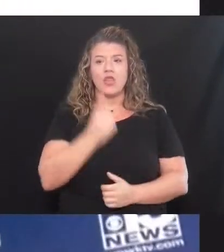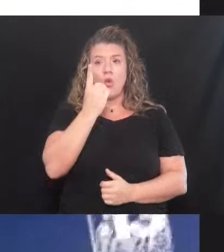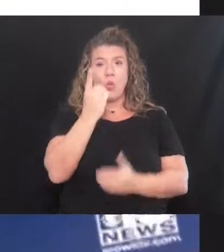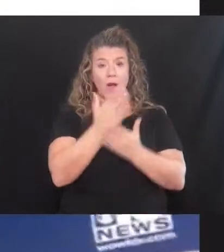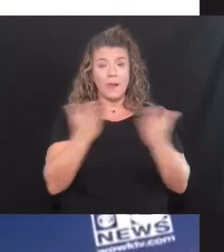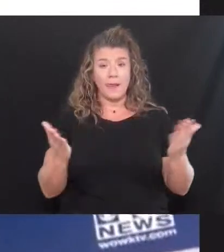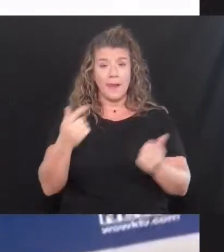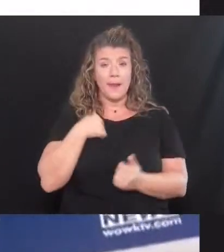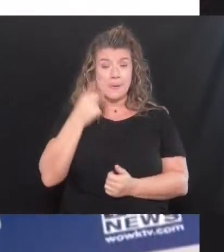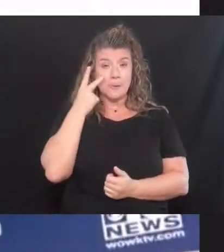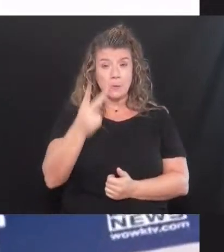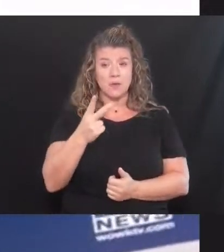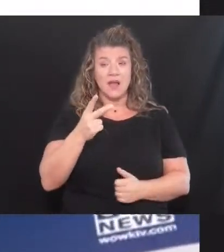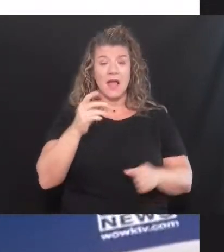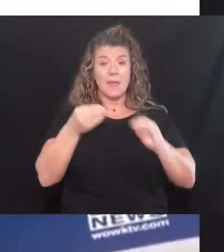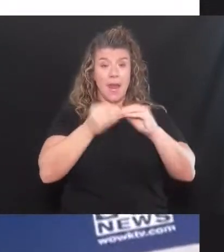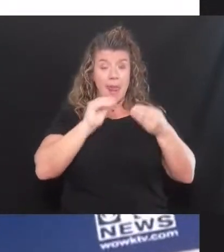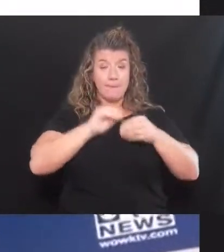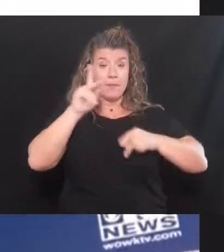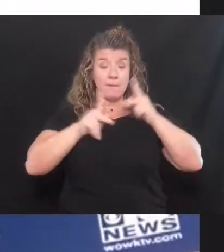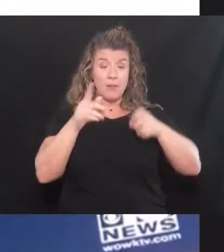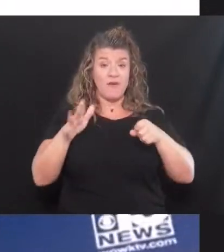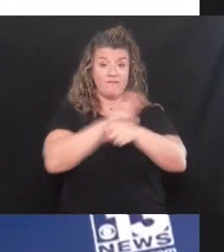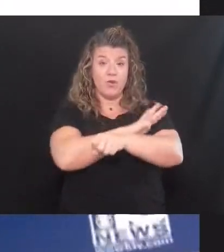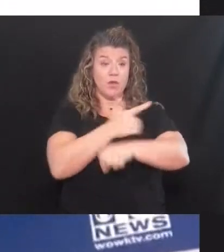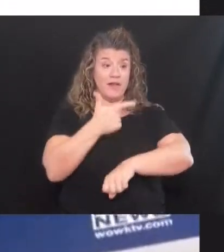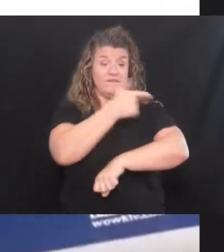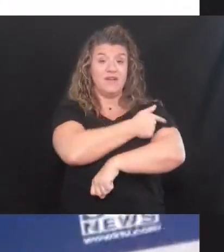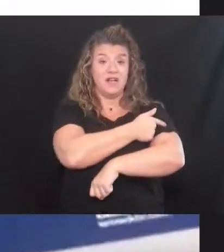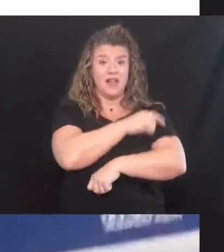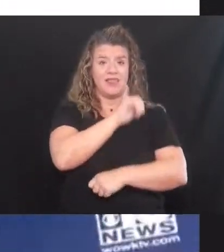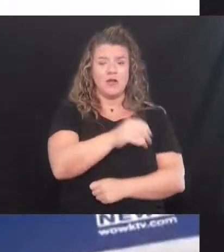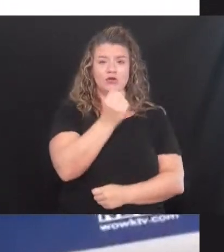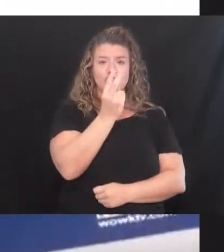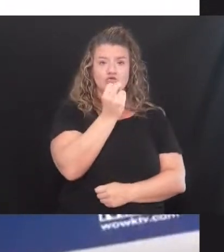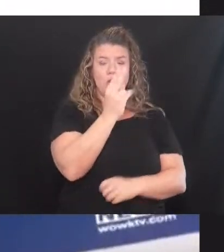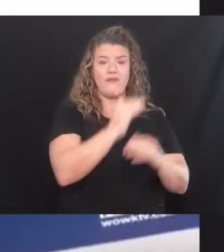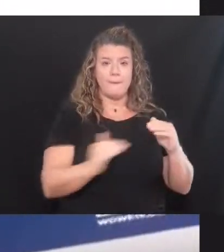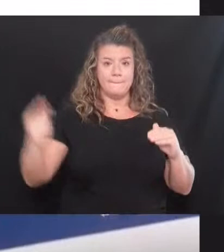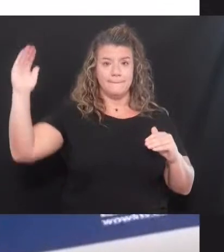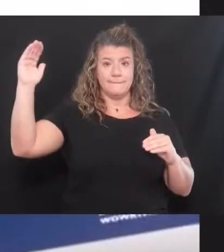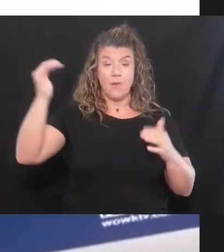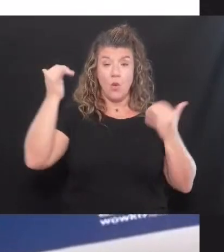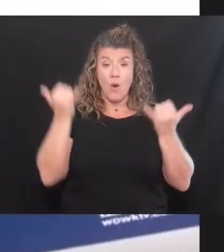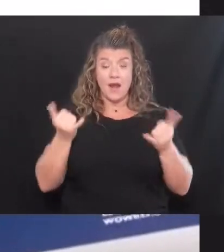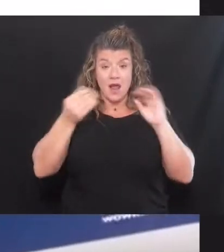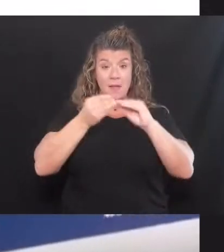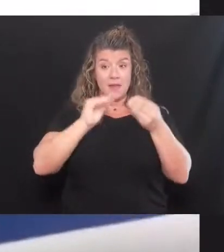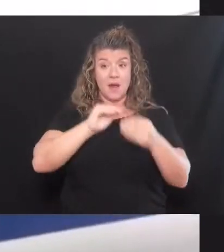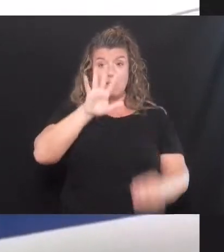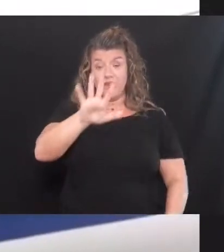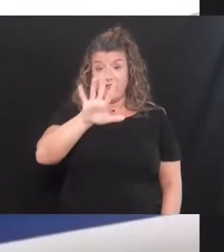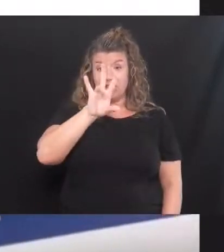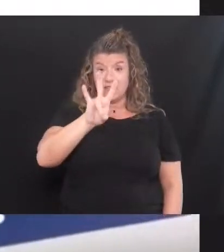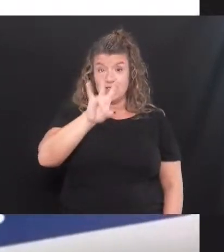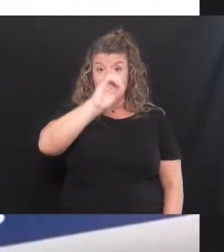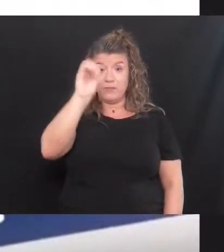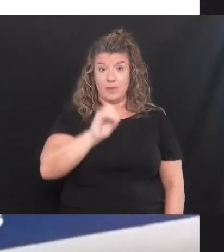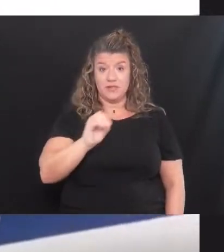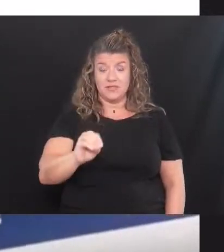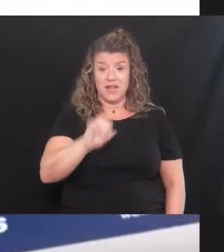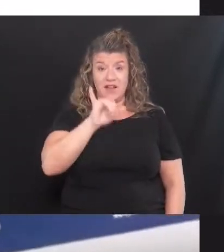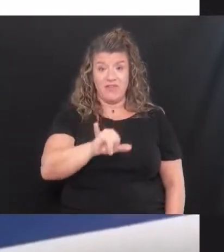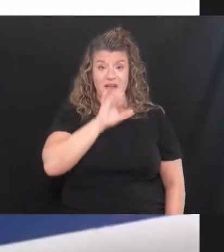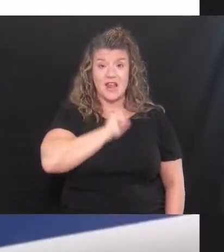at is the number of people fully vaccinated of those eligible 12 plus. Right now, that number stands at 57% of that age group,